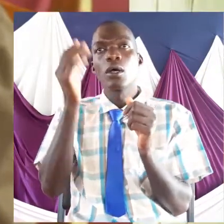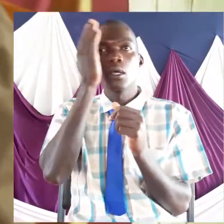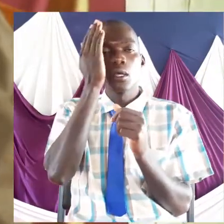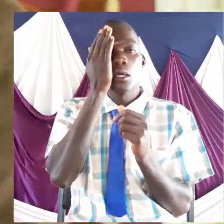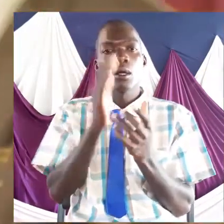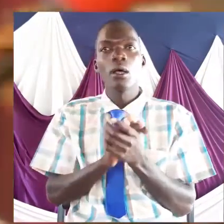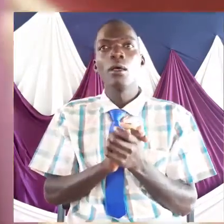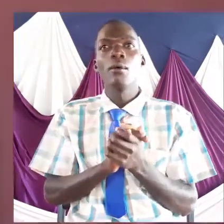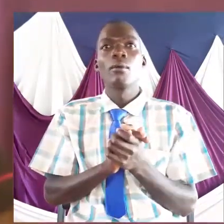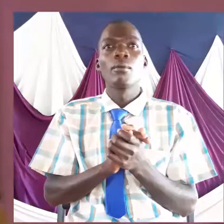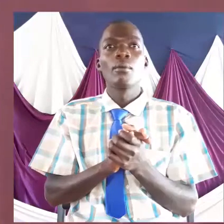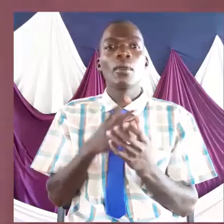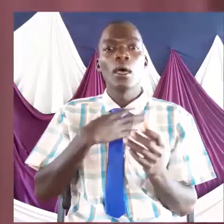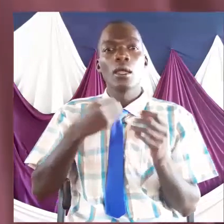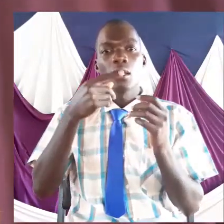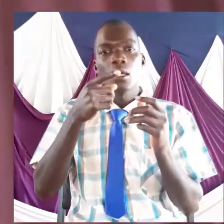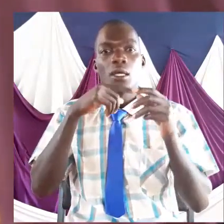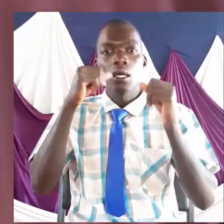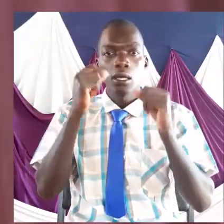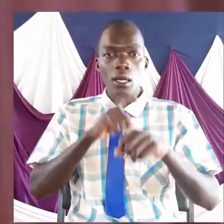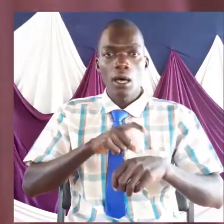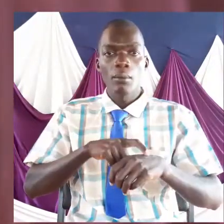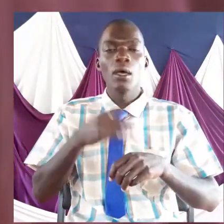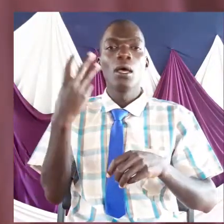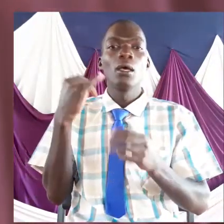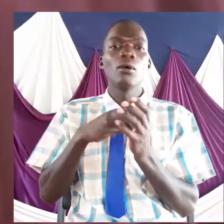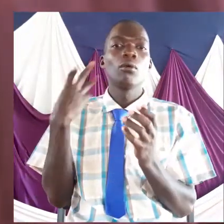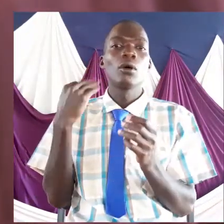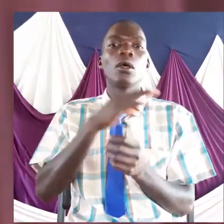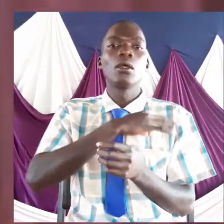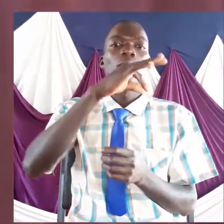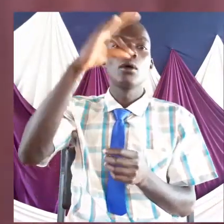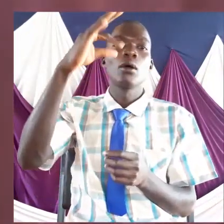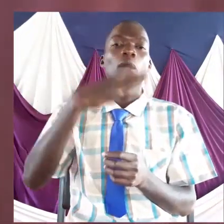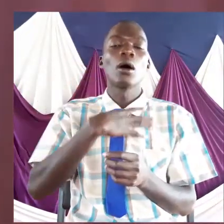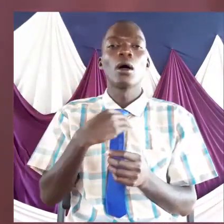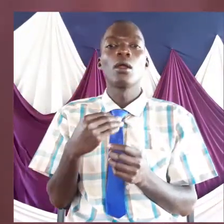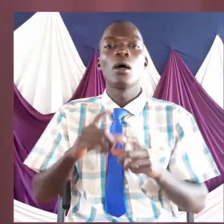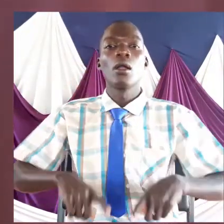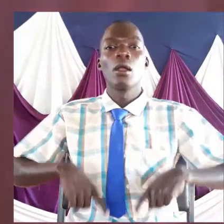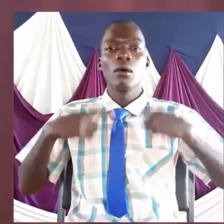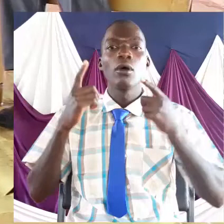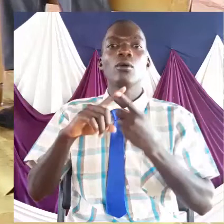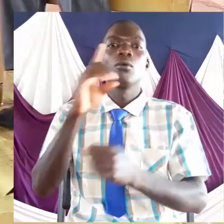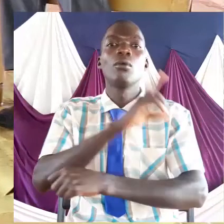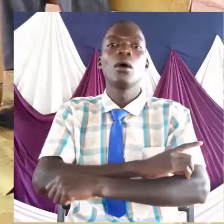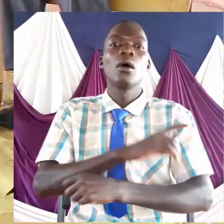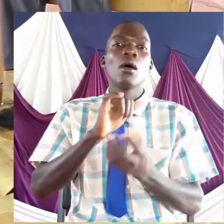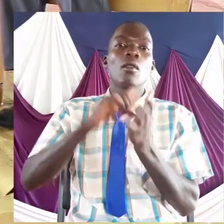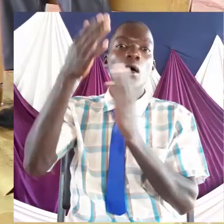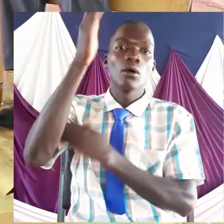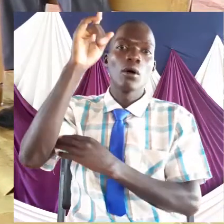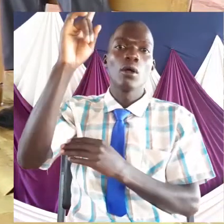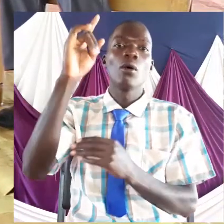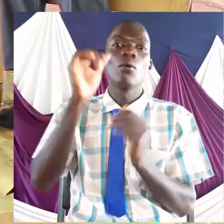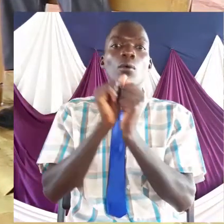Israel is an antitype, and the type is us who are spiritual Israelites, yes, living today. That God was